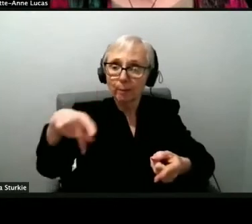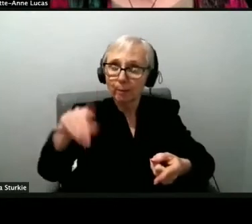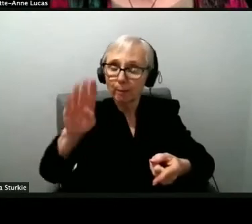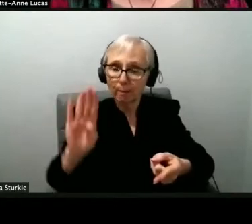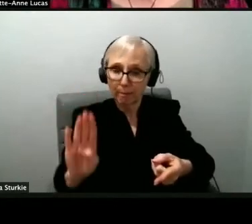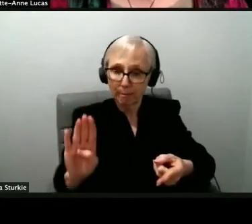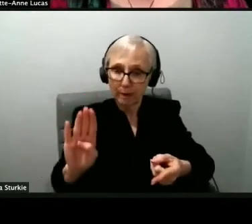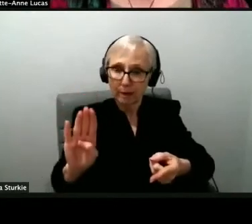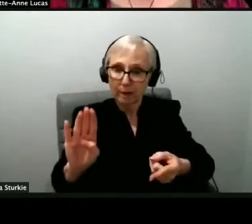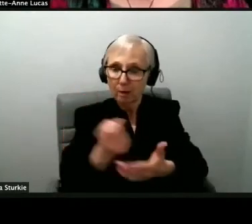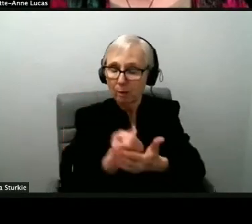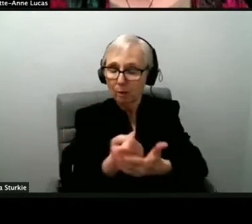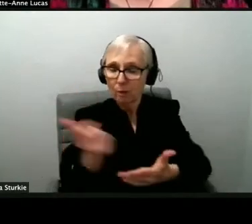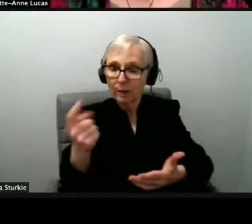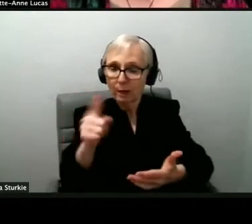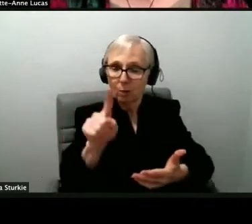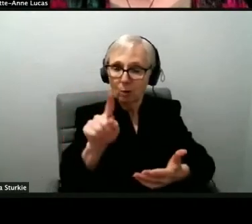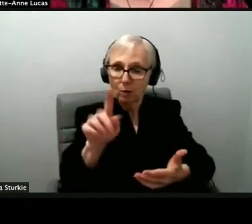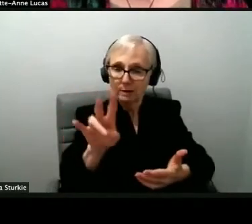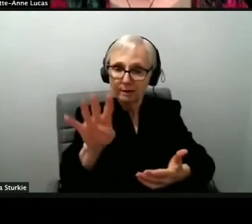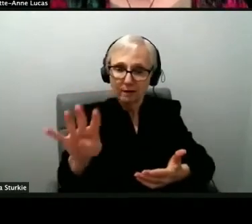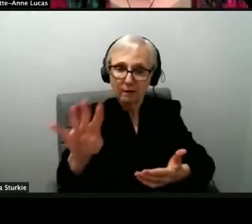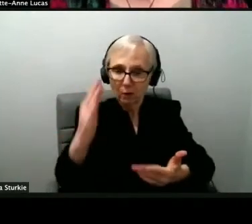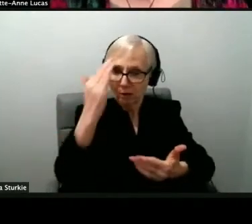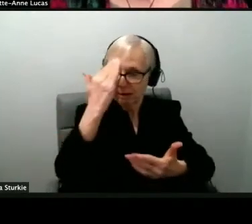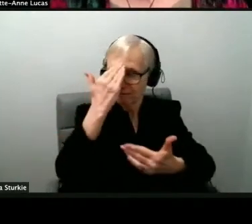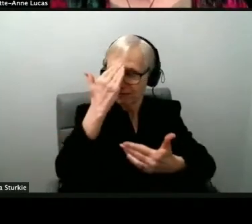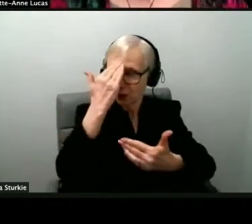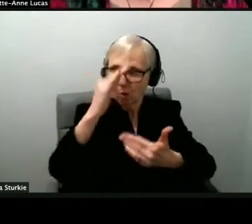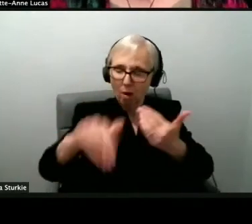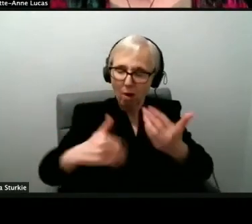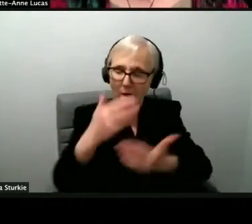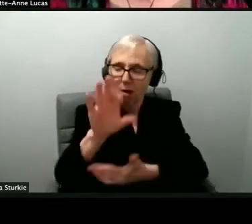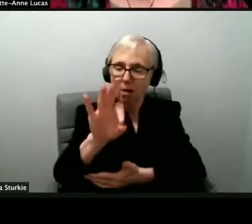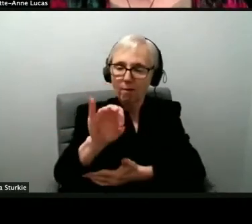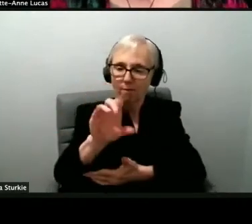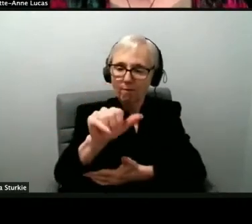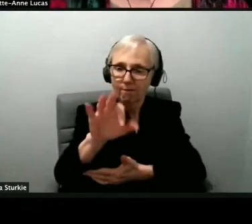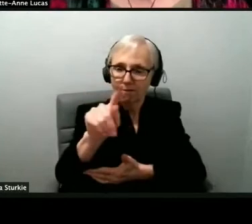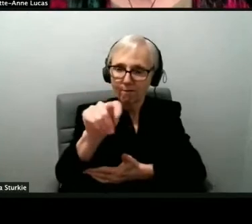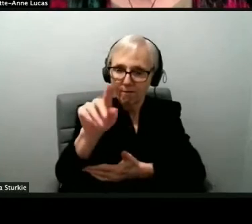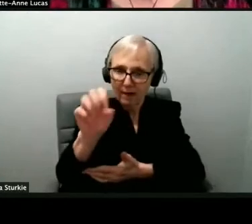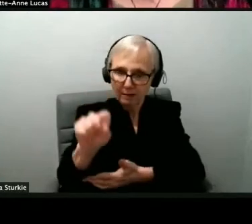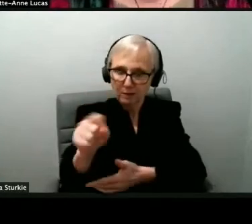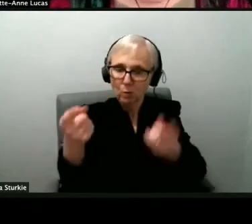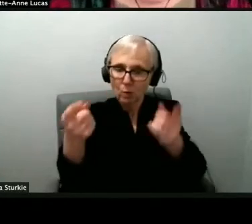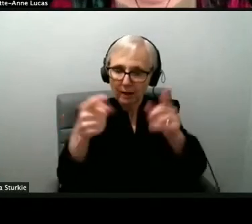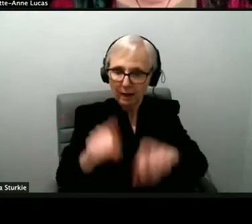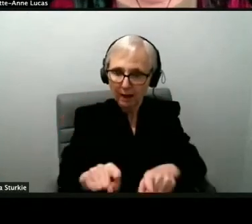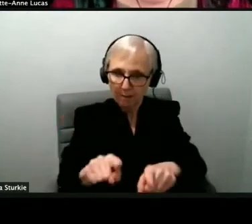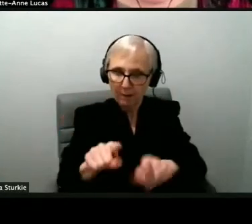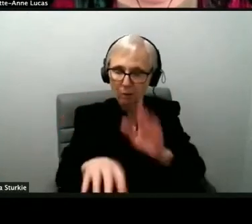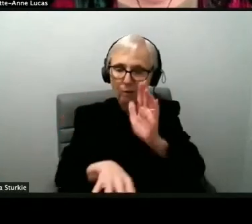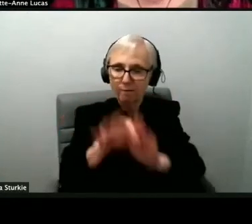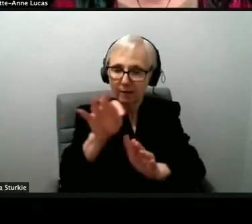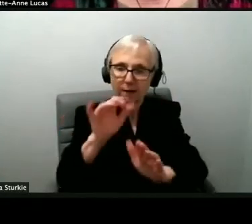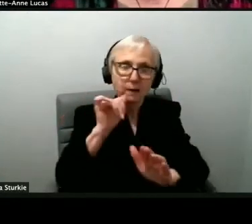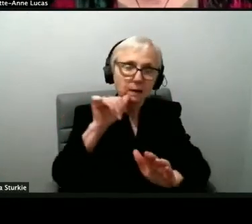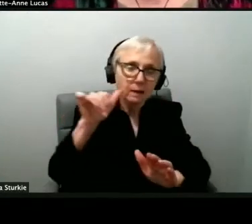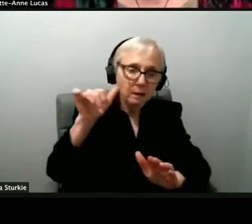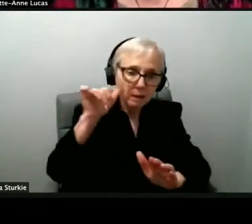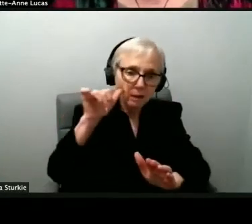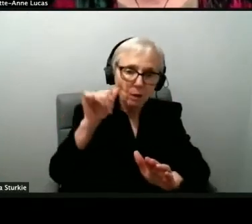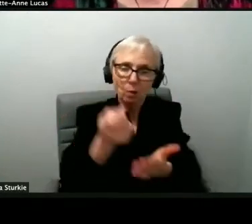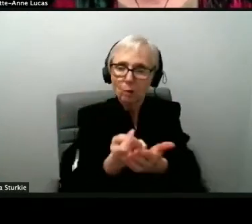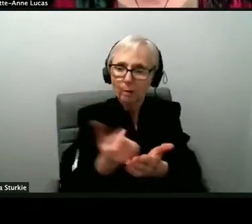about the repeal of 174, you have to know all of the facts. And that's what happened on yesterday. What we found out is that even repealing